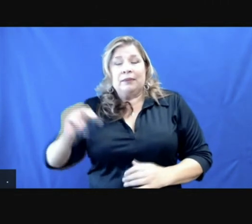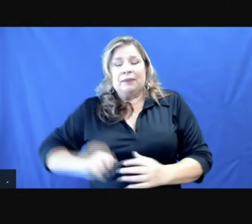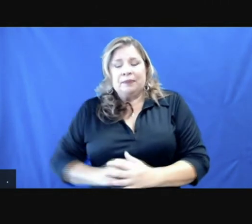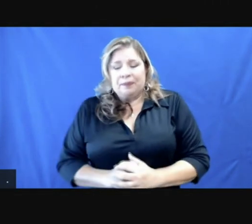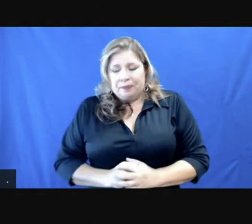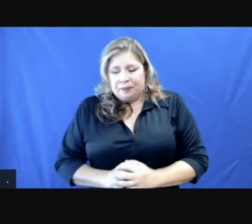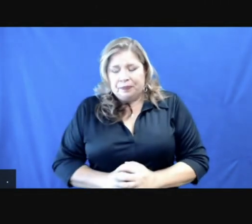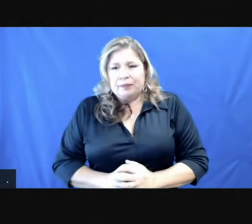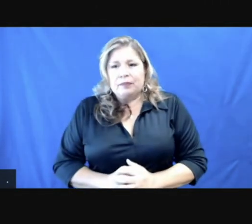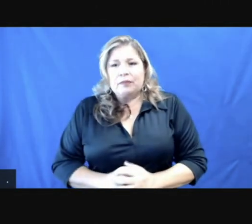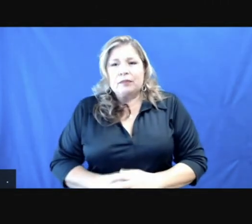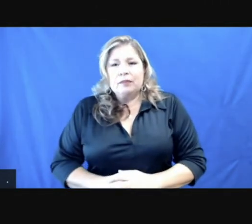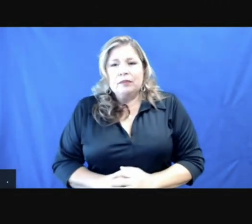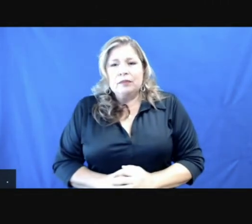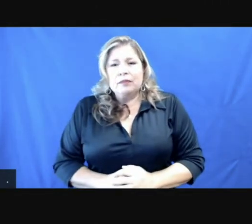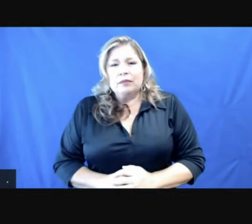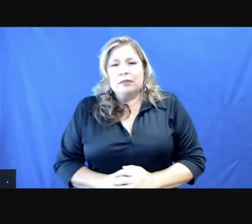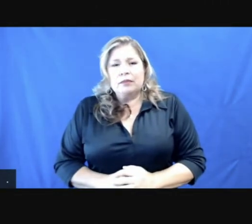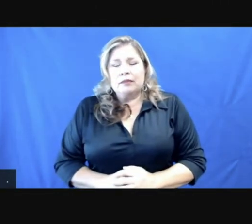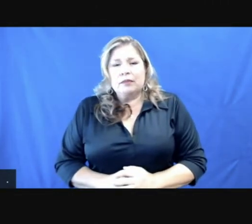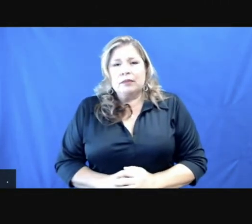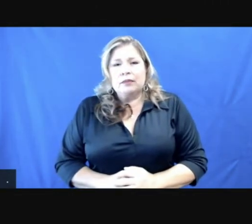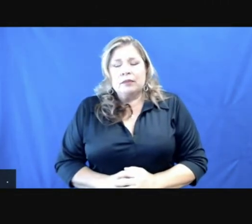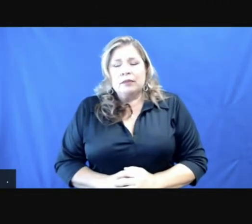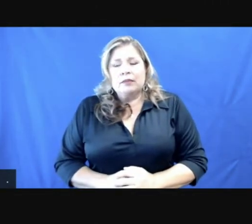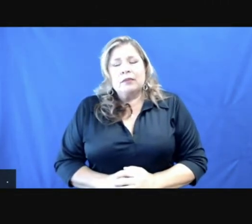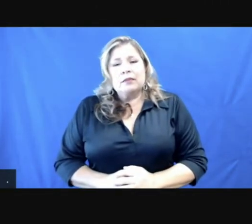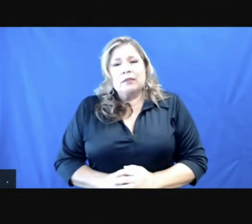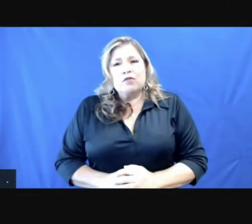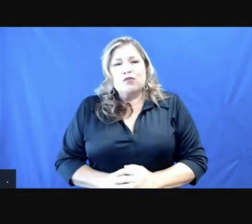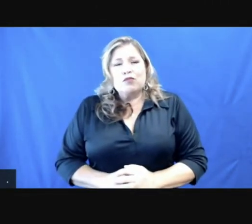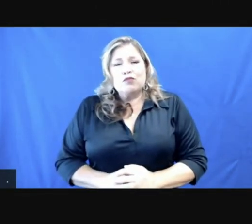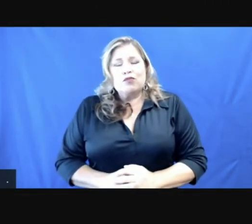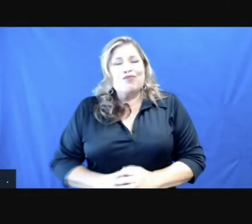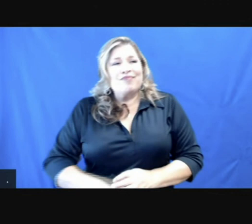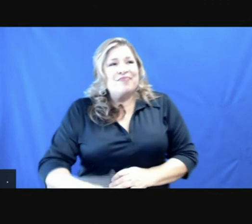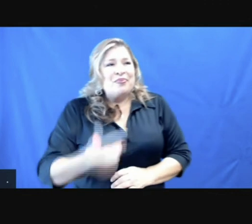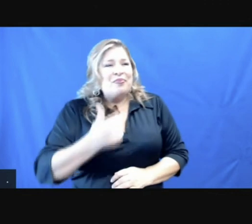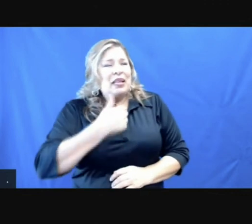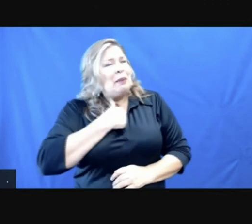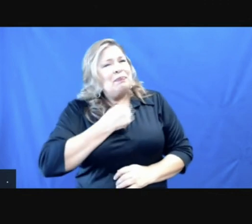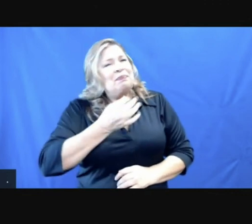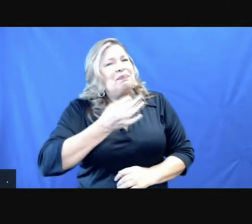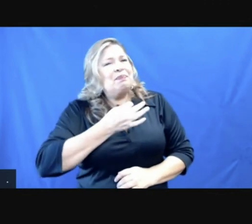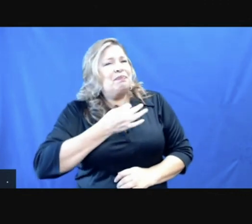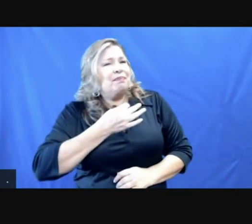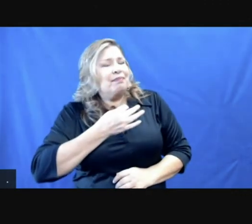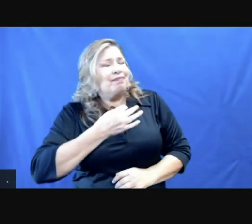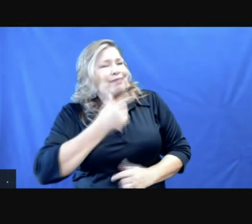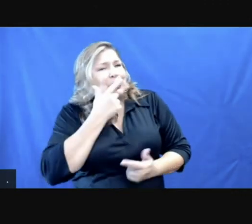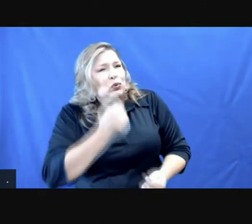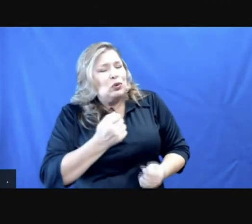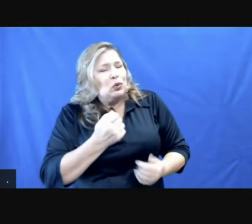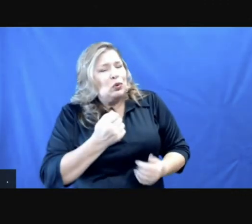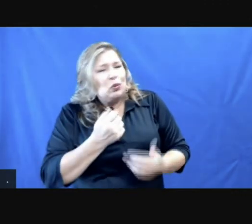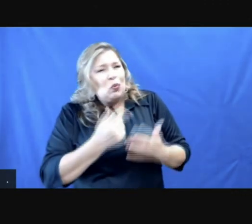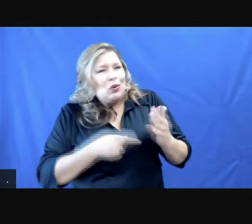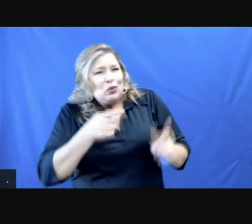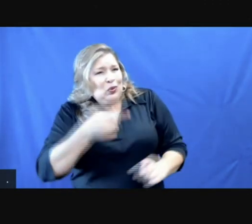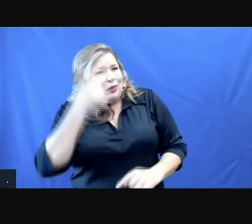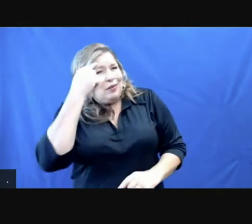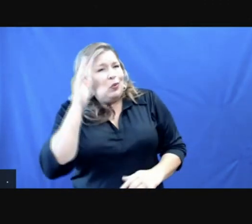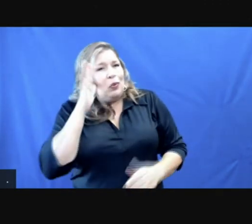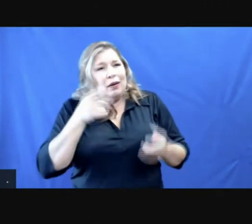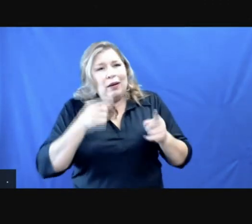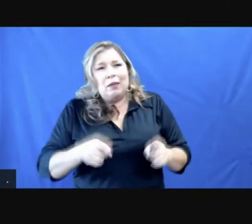Hi, Dr. Ghaly. I'm really interested in what you think may happen if people